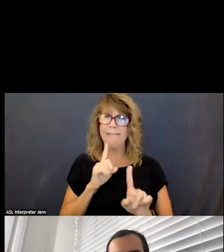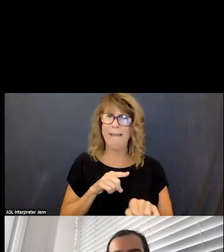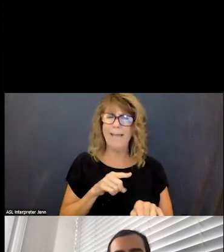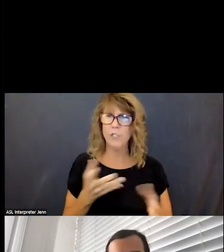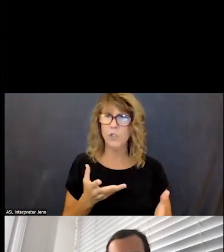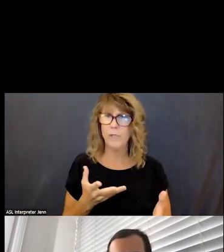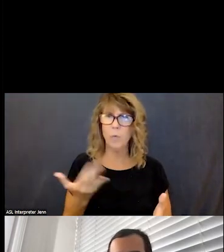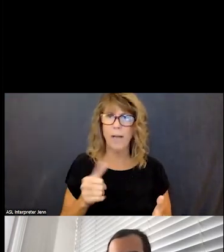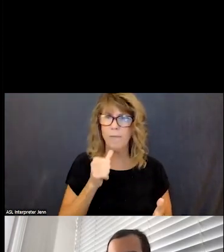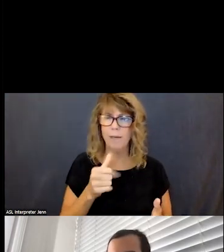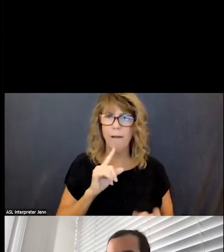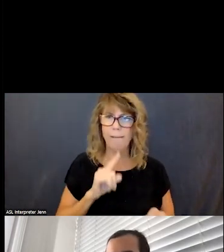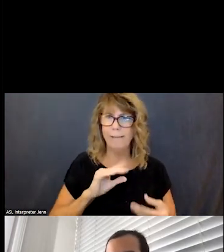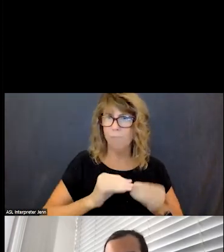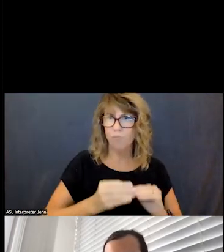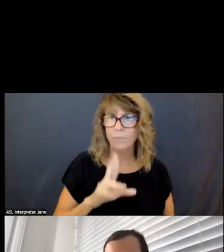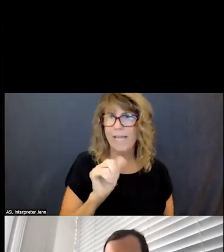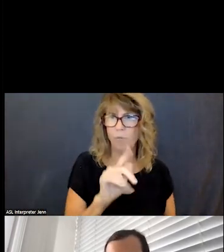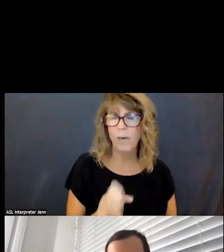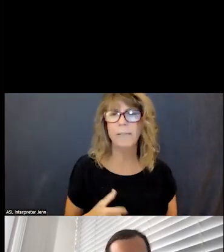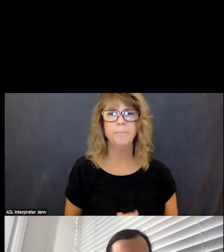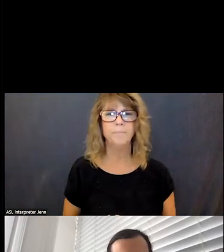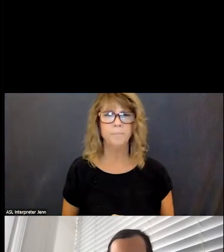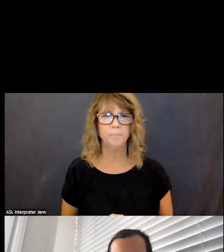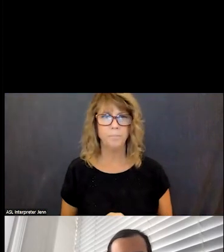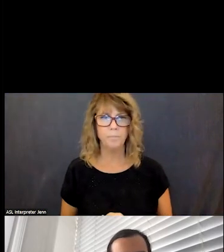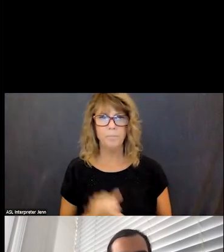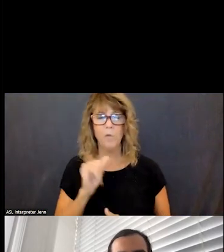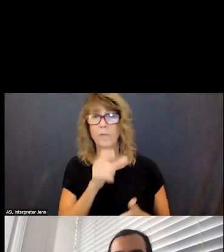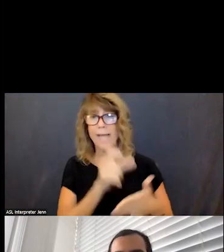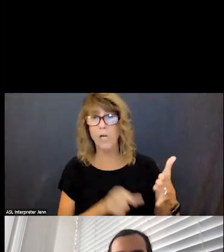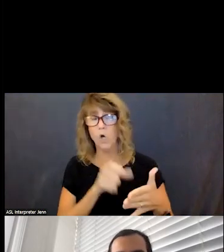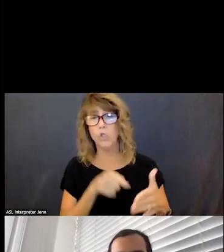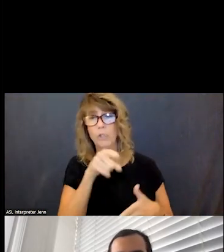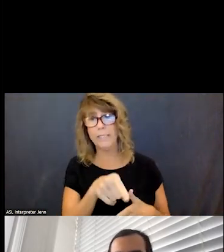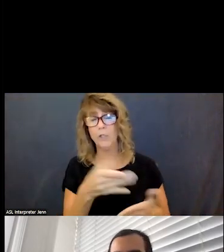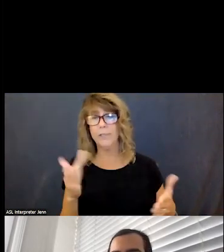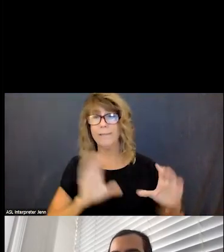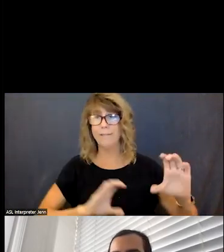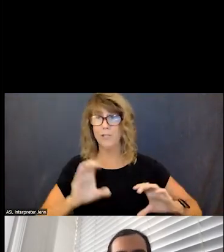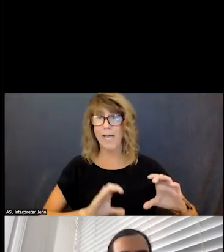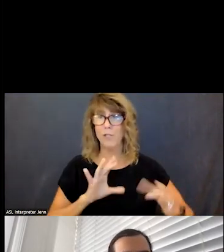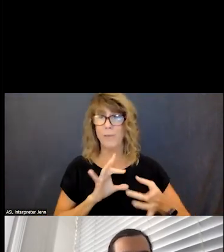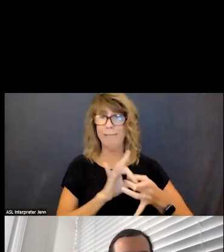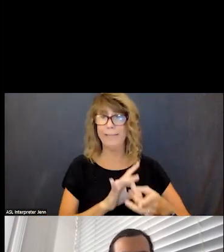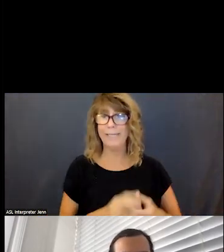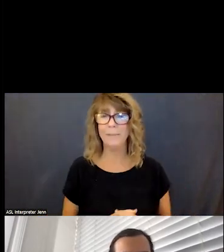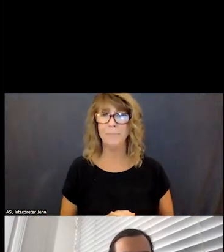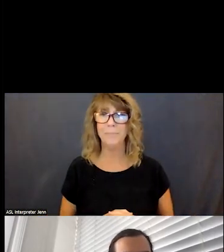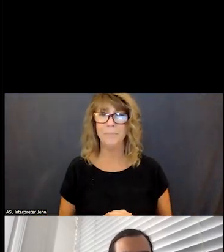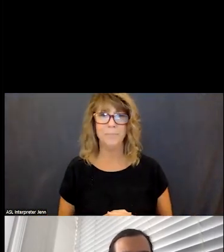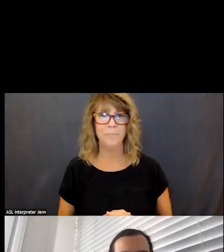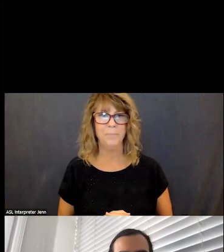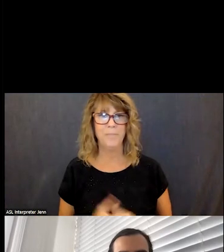states other than call volumes. So I'll share the link to that article here in the chat and appreciate your all's time for this week's Data